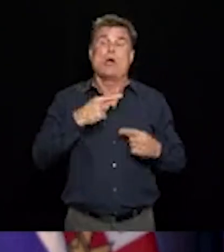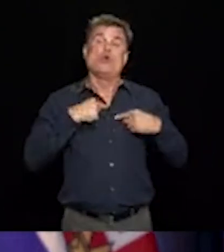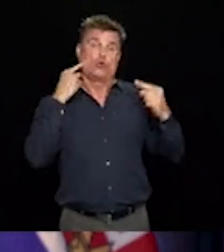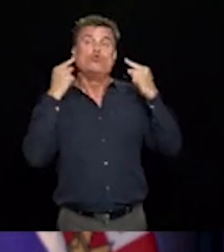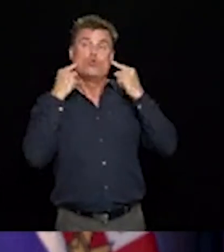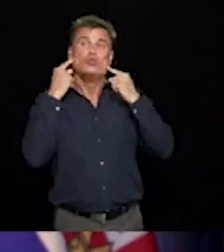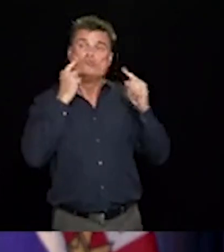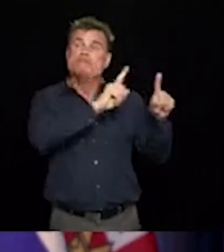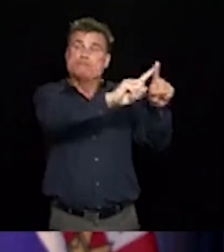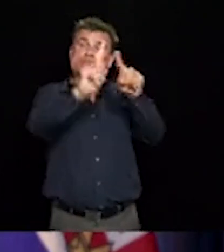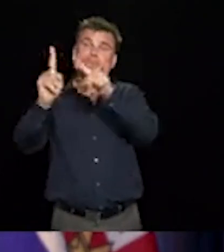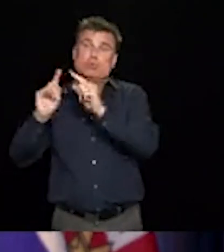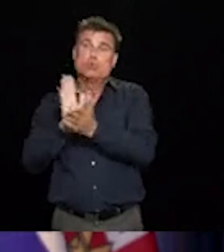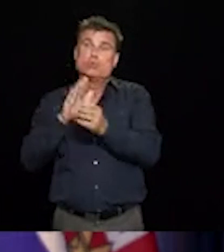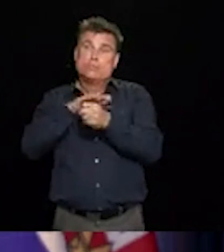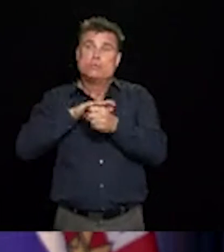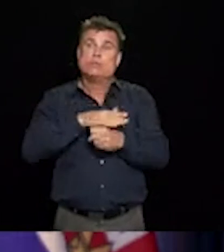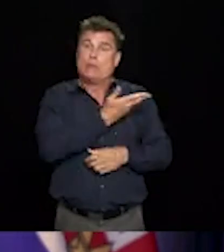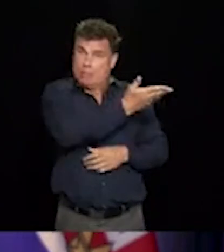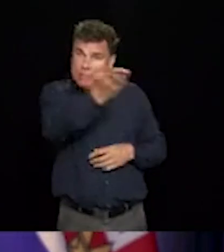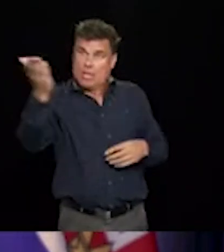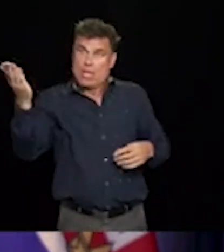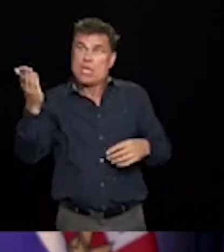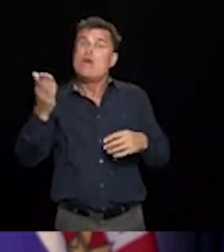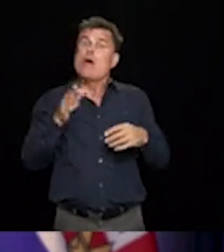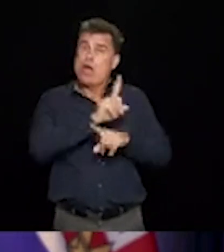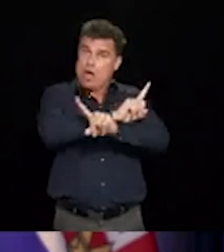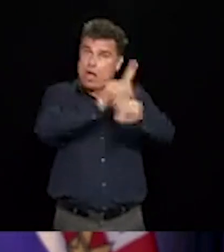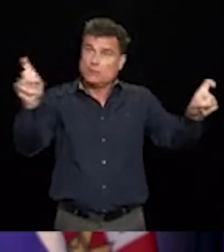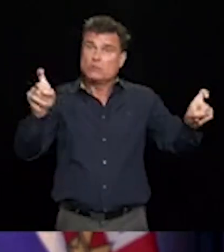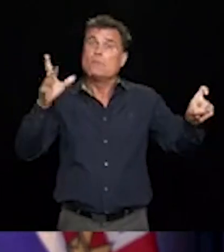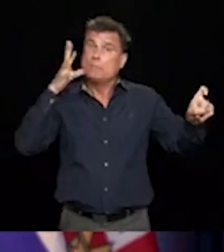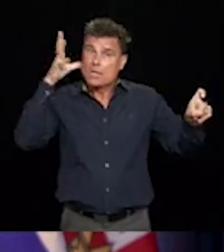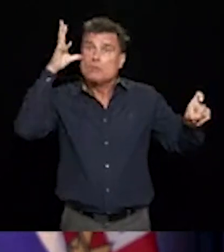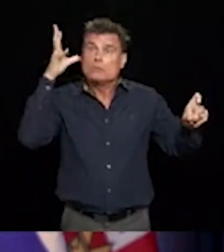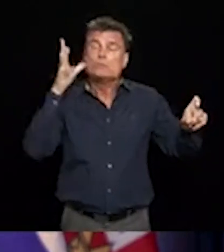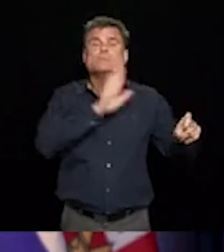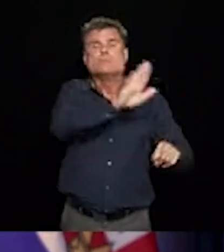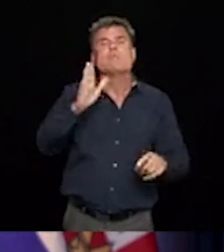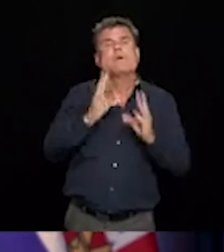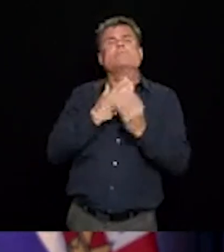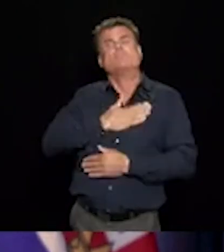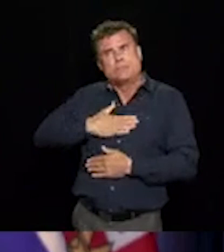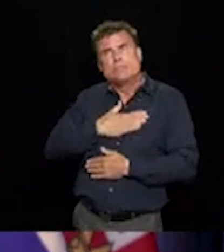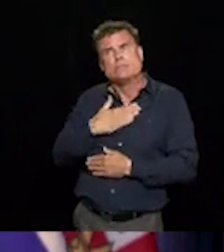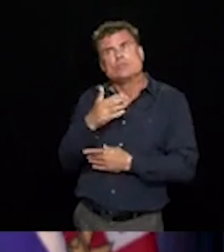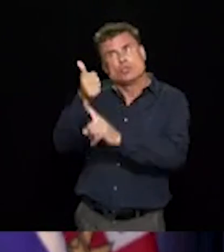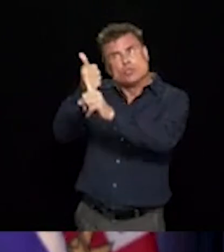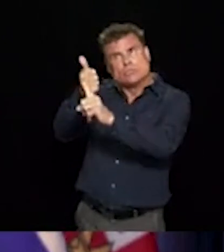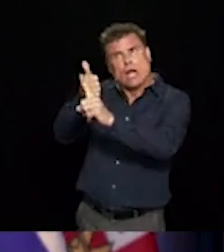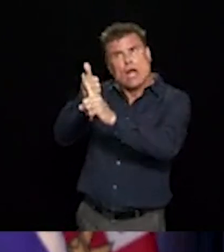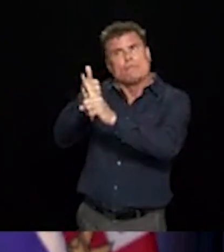are encouraging students and families to familiarize themselves with the safe operation of schools. Some won't return next week.